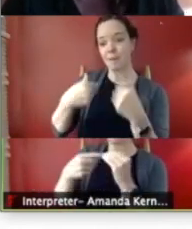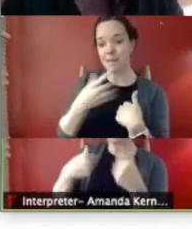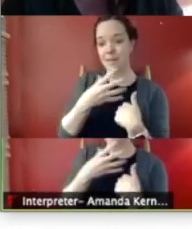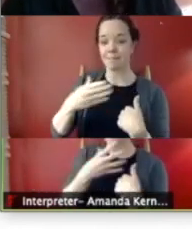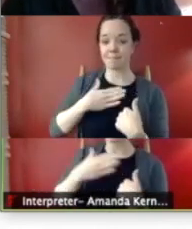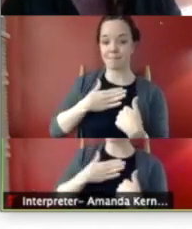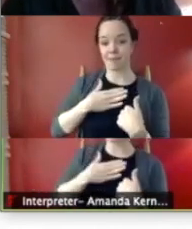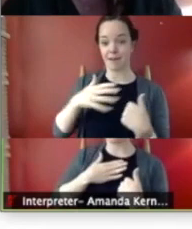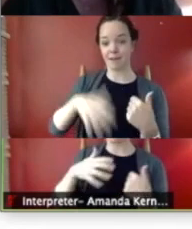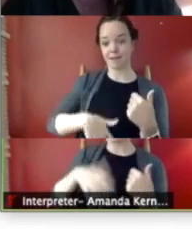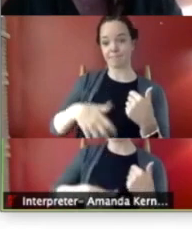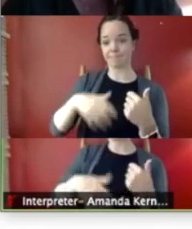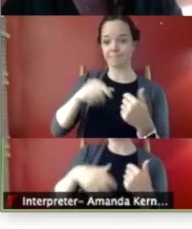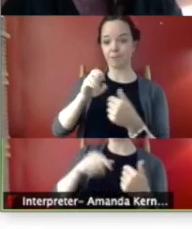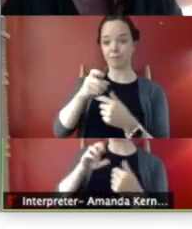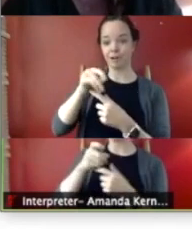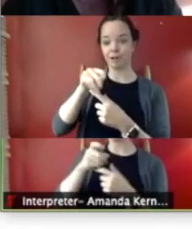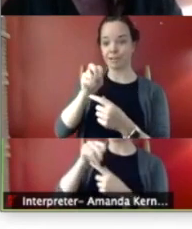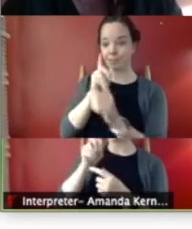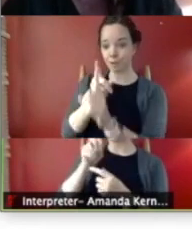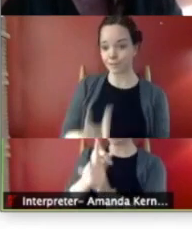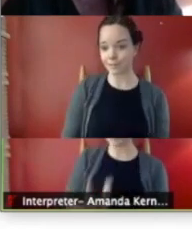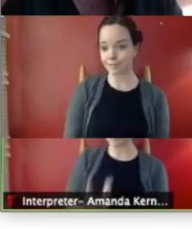goals. Next slide.